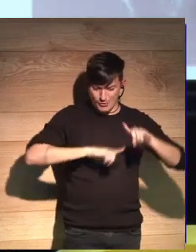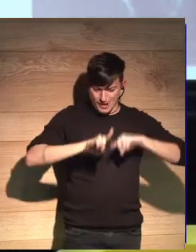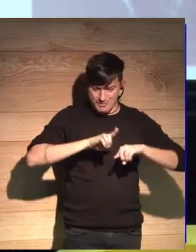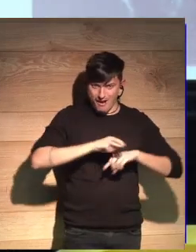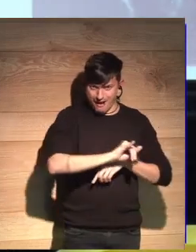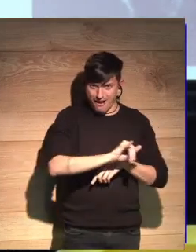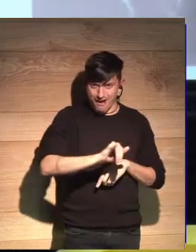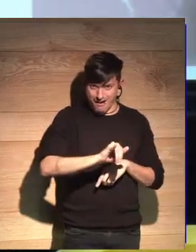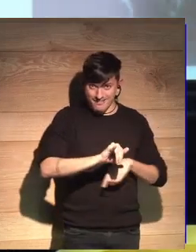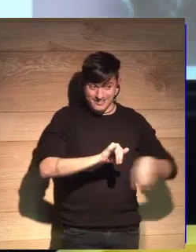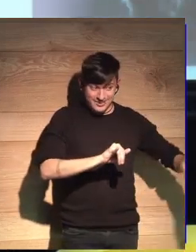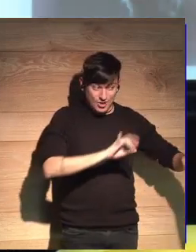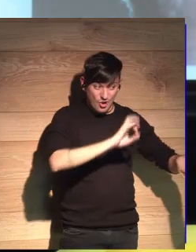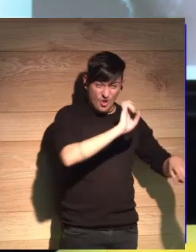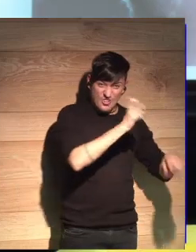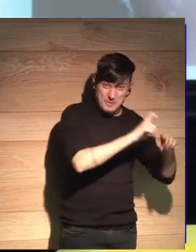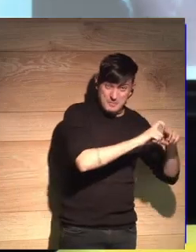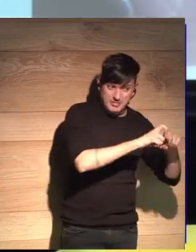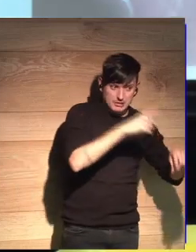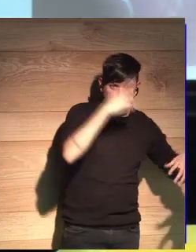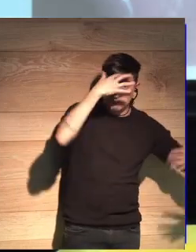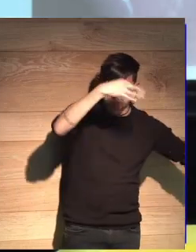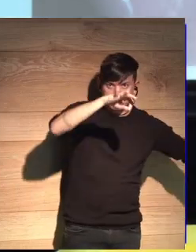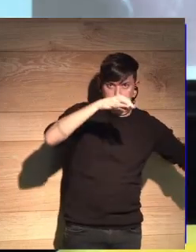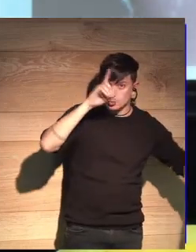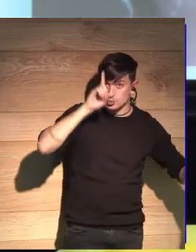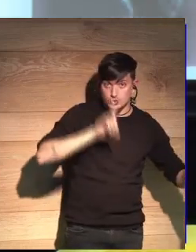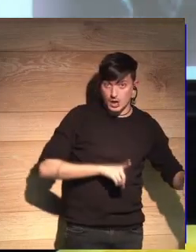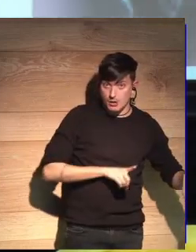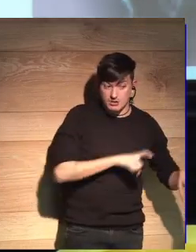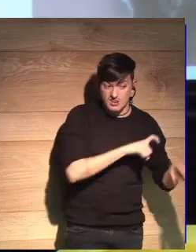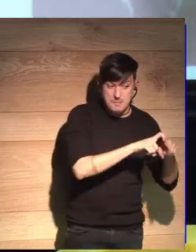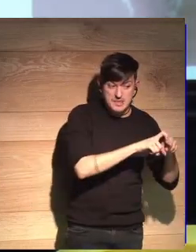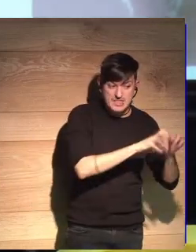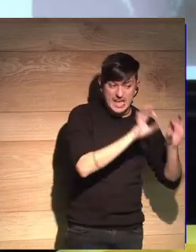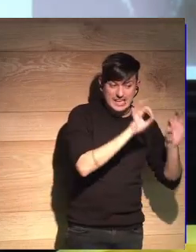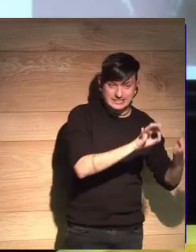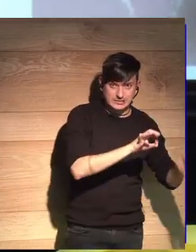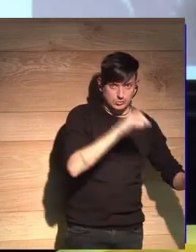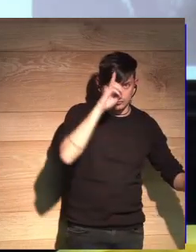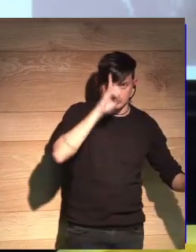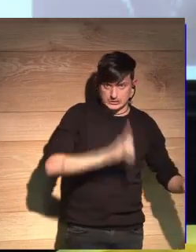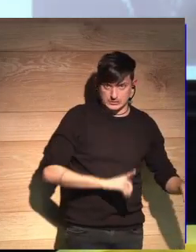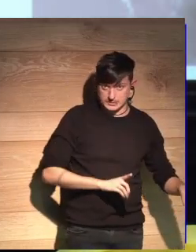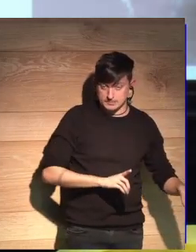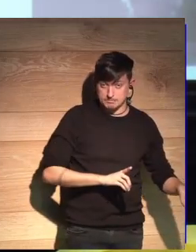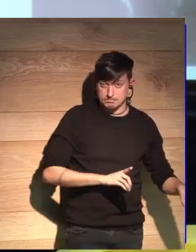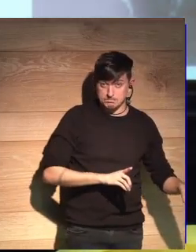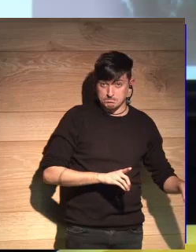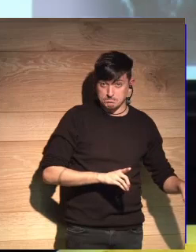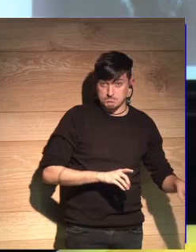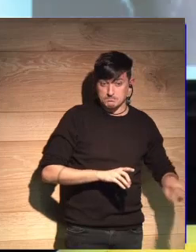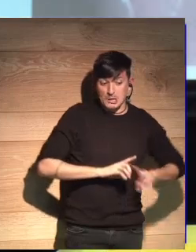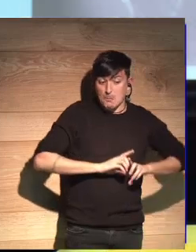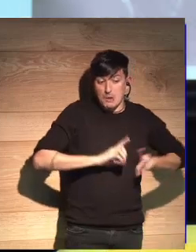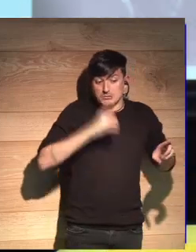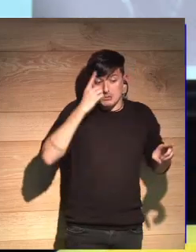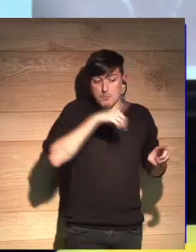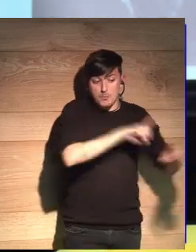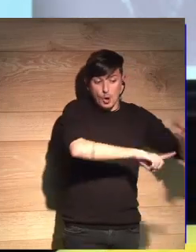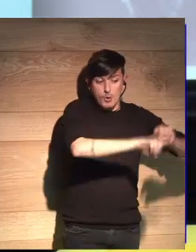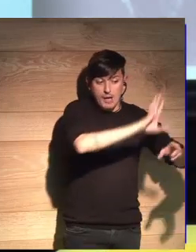species. They are not aware that they are a species, and maybe that they could also be in trouble. So this is the wonder